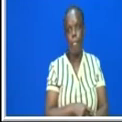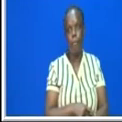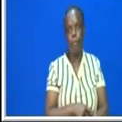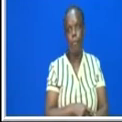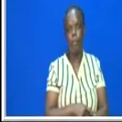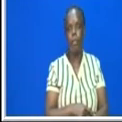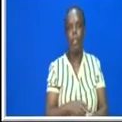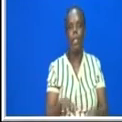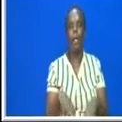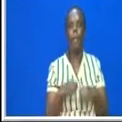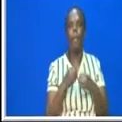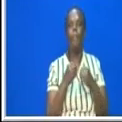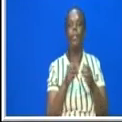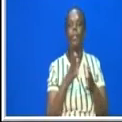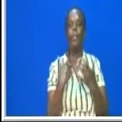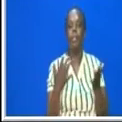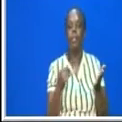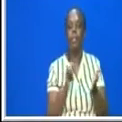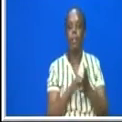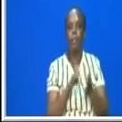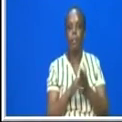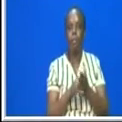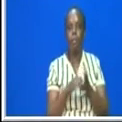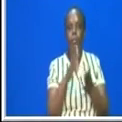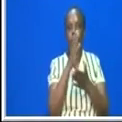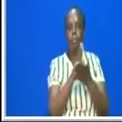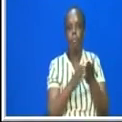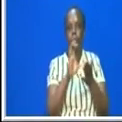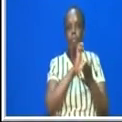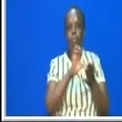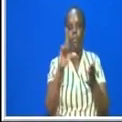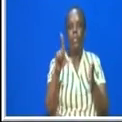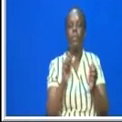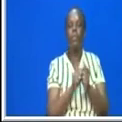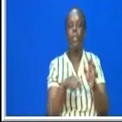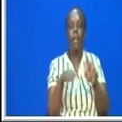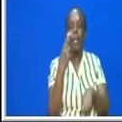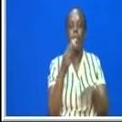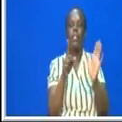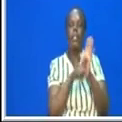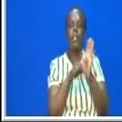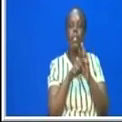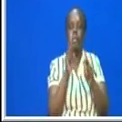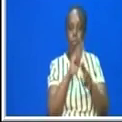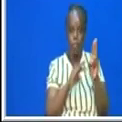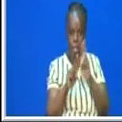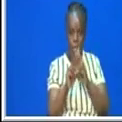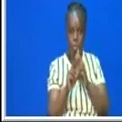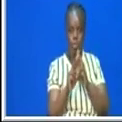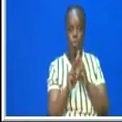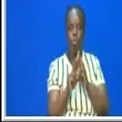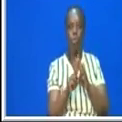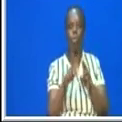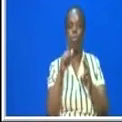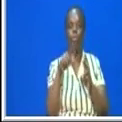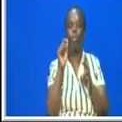So the elements, rather the half cells with the highest negative value, rather